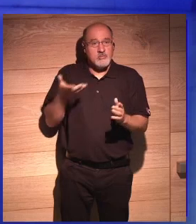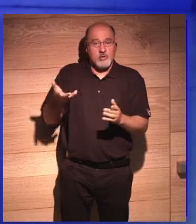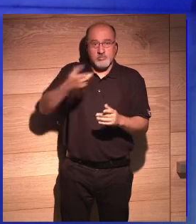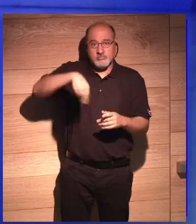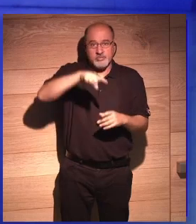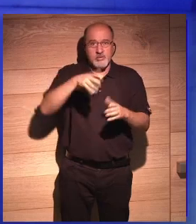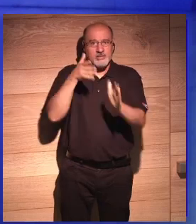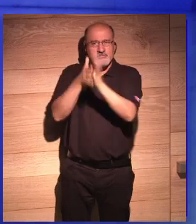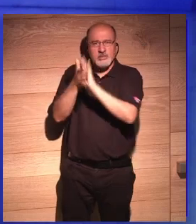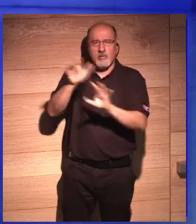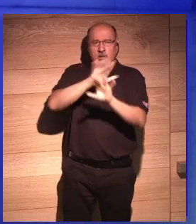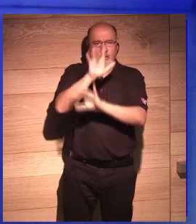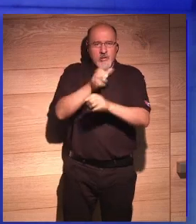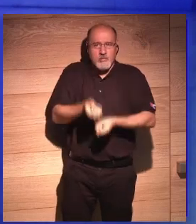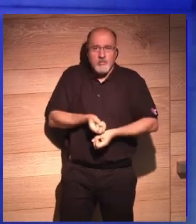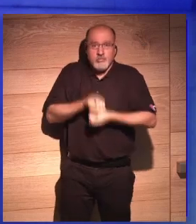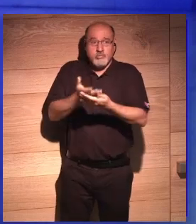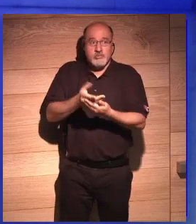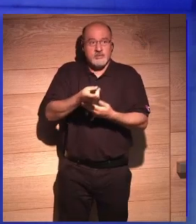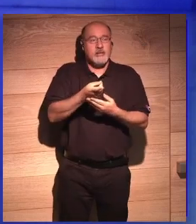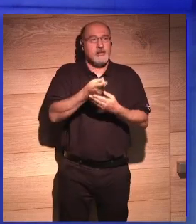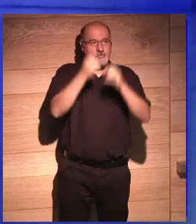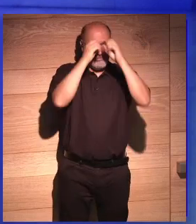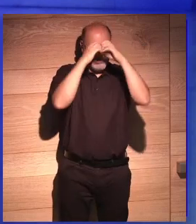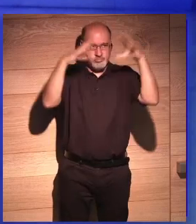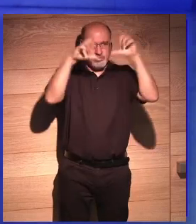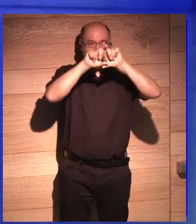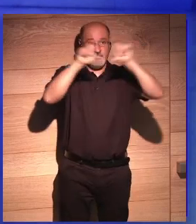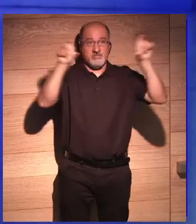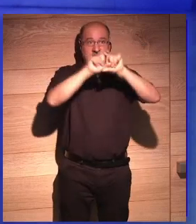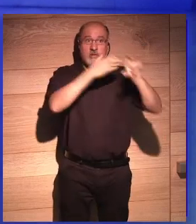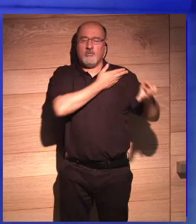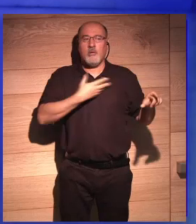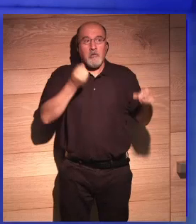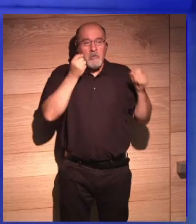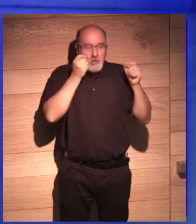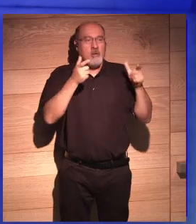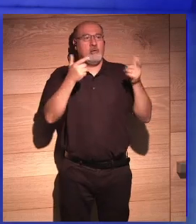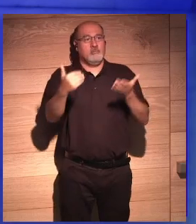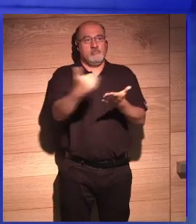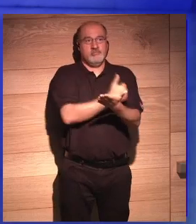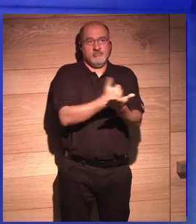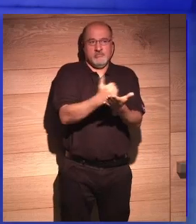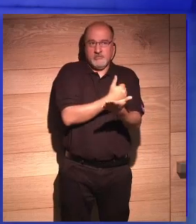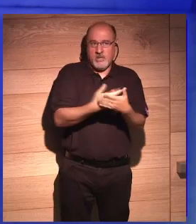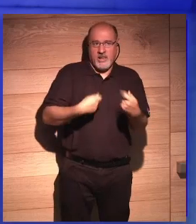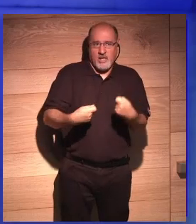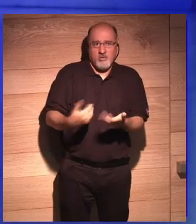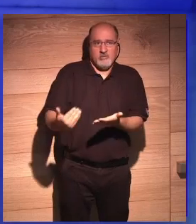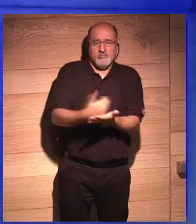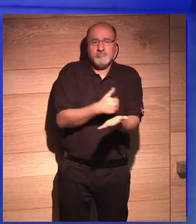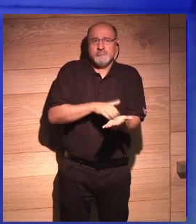for our scene, the XR scene, we need these sound business models to allow these experiences to thrive.